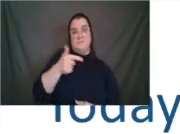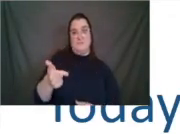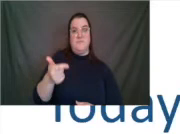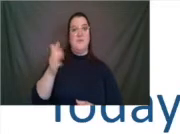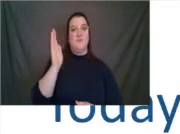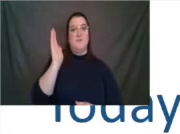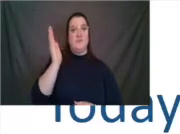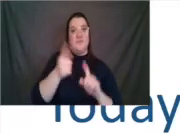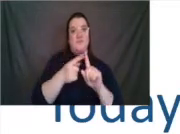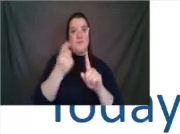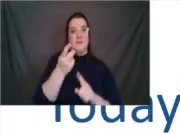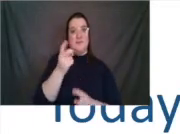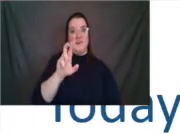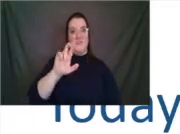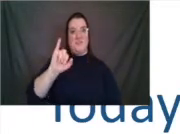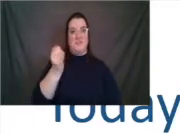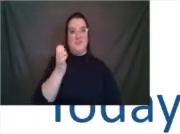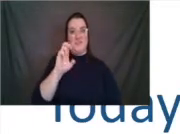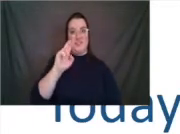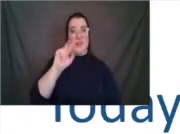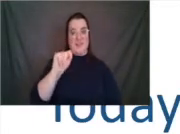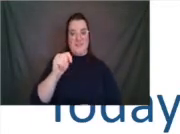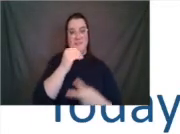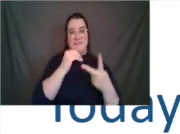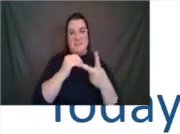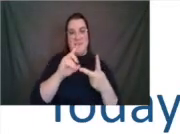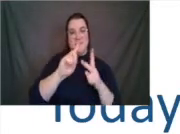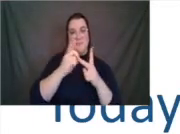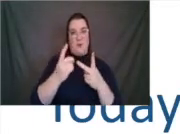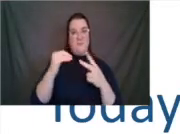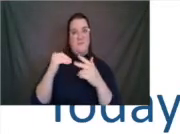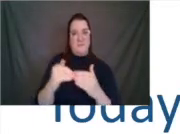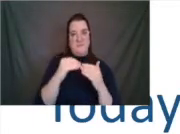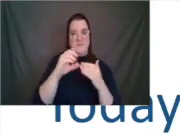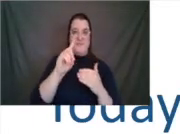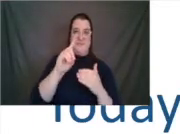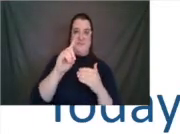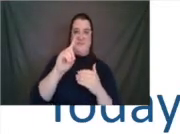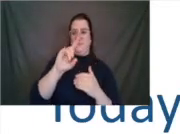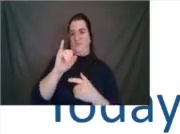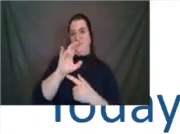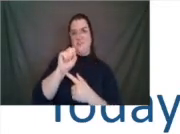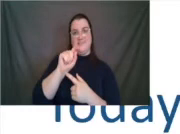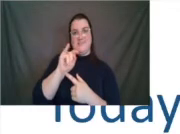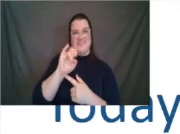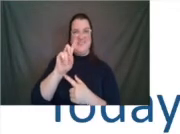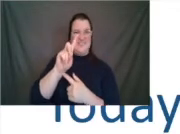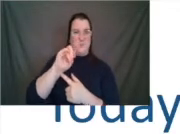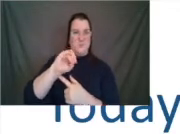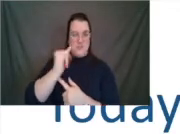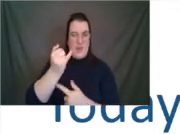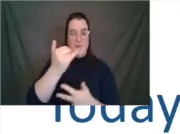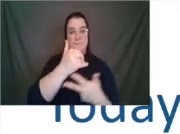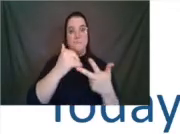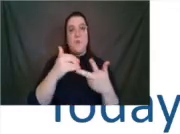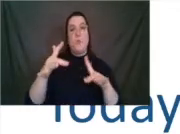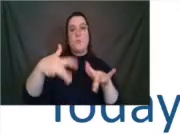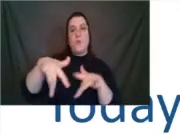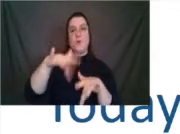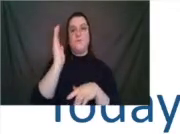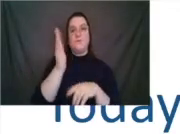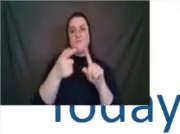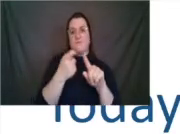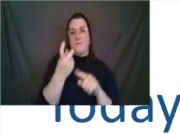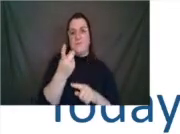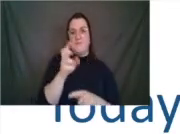start off first by having a presentation from Dr. Jent, and then the Department of Justice will go next, and